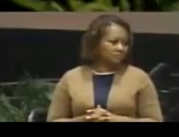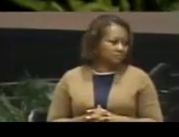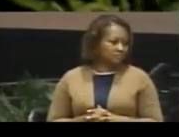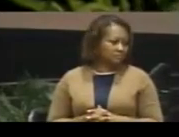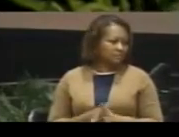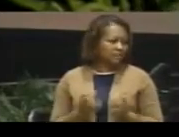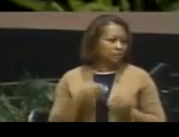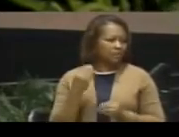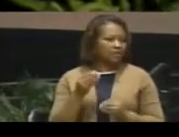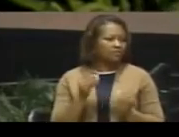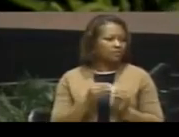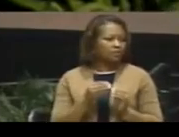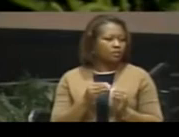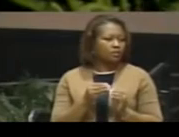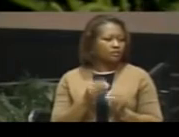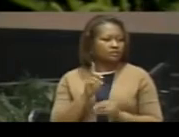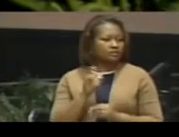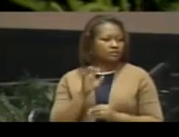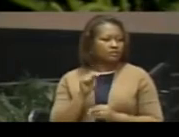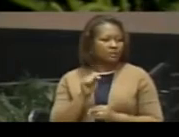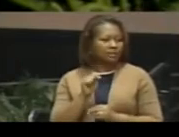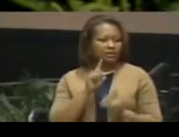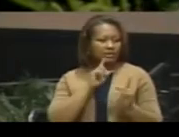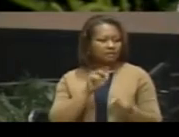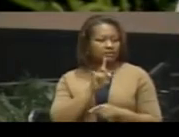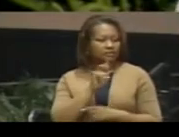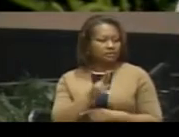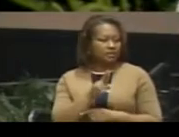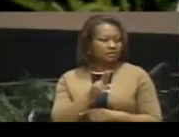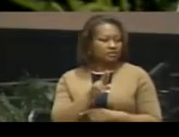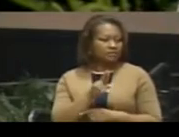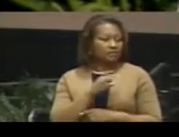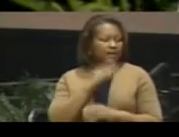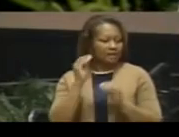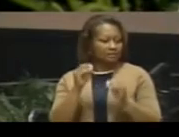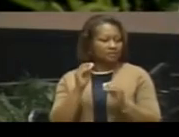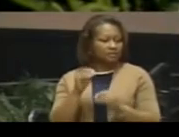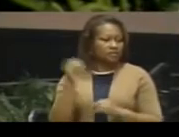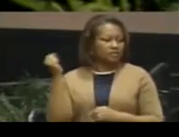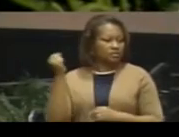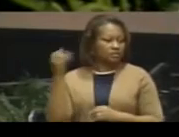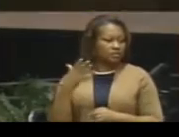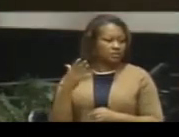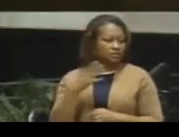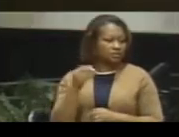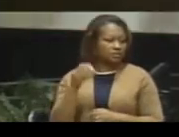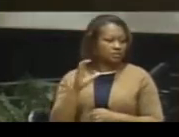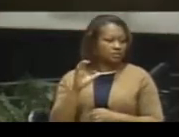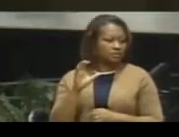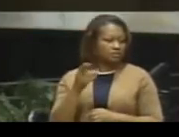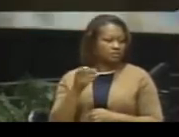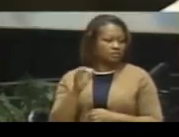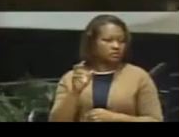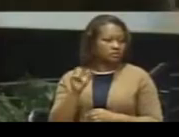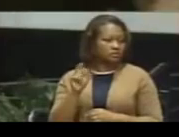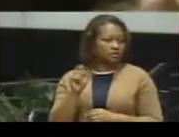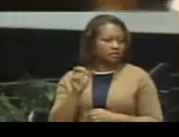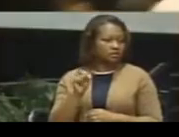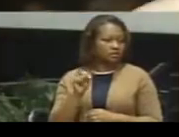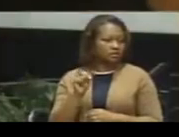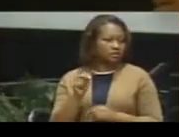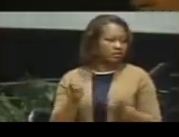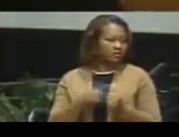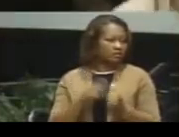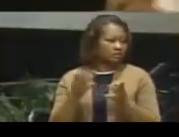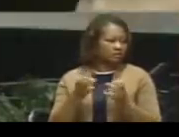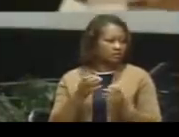I want to give a more direct answer to my frat brother's question. I'm Dr. Everett Niesman. I teach Shakespeare, Chaucer, and Milton here. And first,